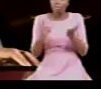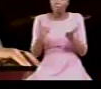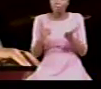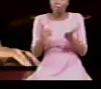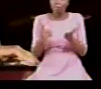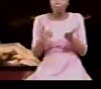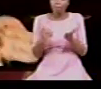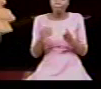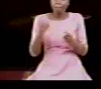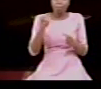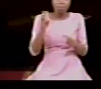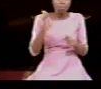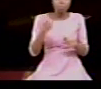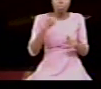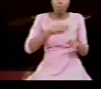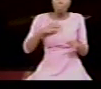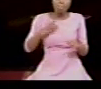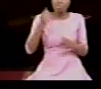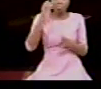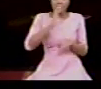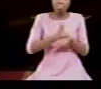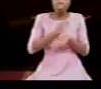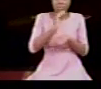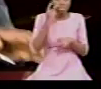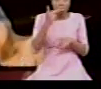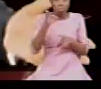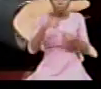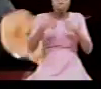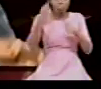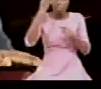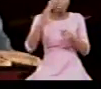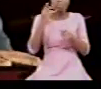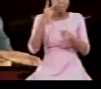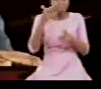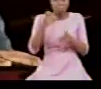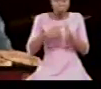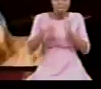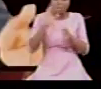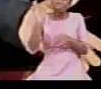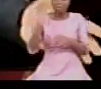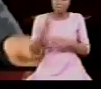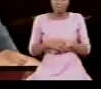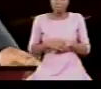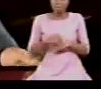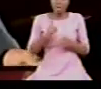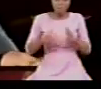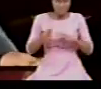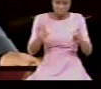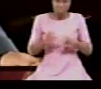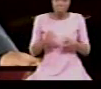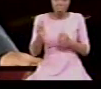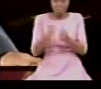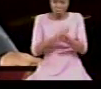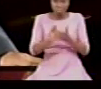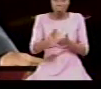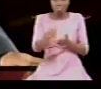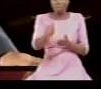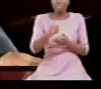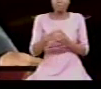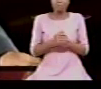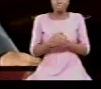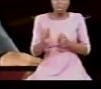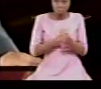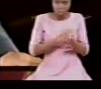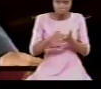member of the church will see you, but God, an unbeliever, even saw. What are you preaching? What are you doing? You're destroying yourself,